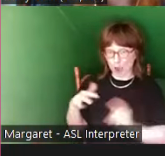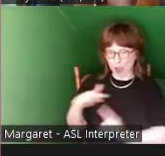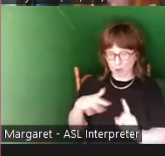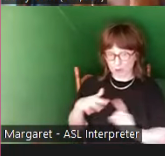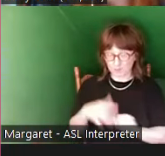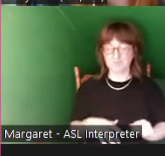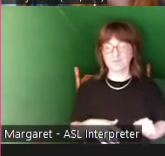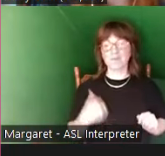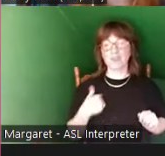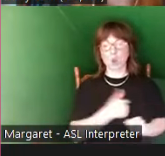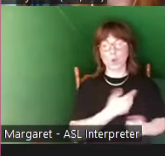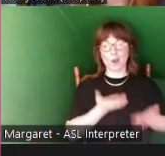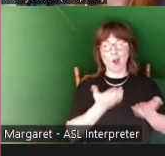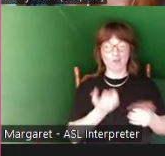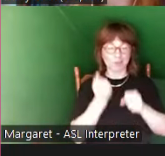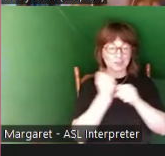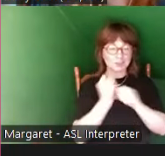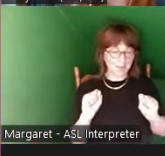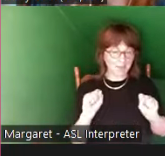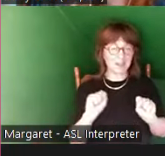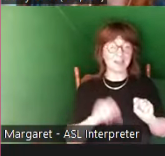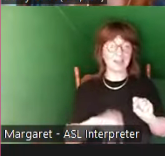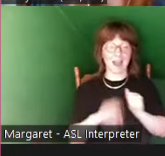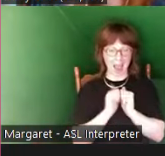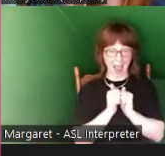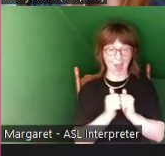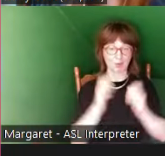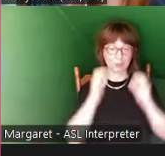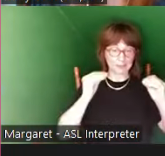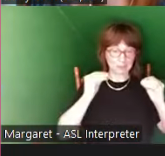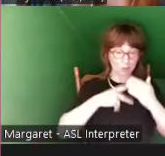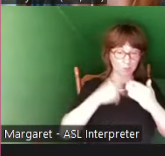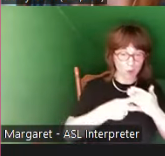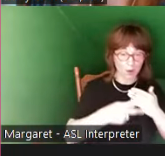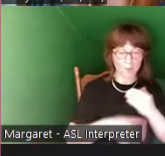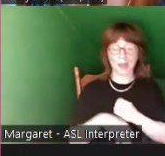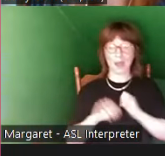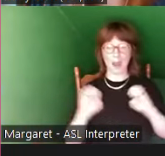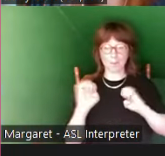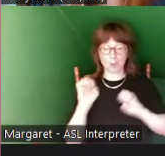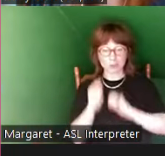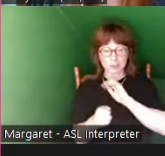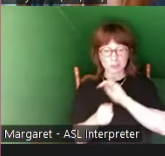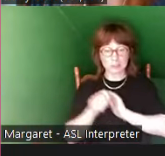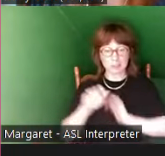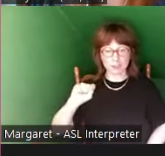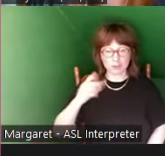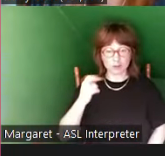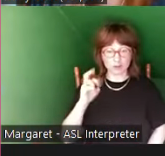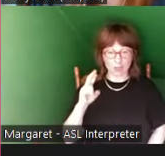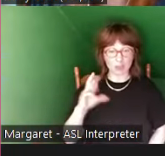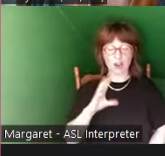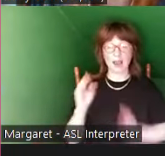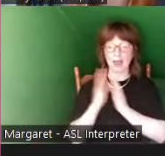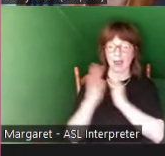prevention programming like these webinars, emergency shelter and advocacy services, and housing stability